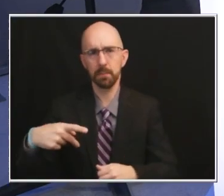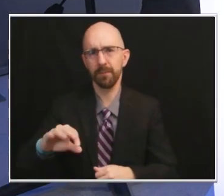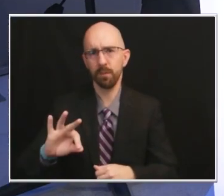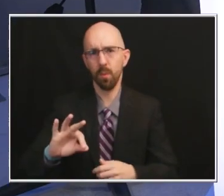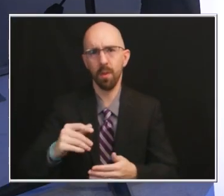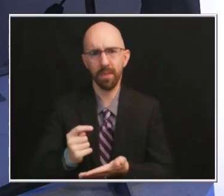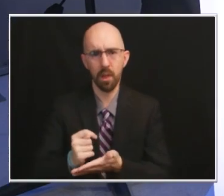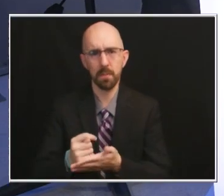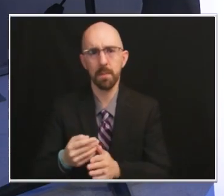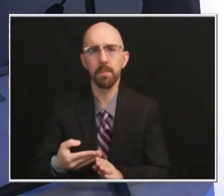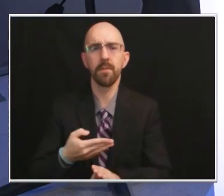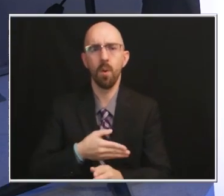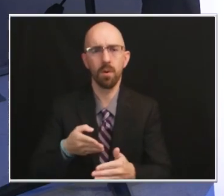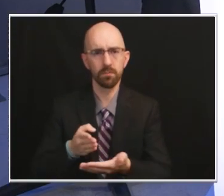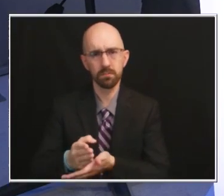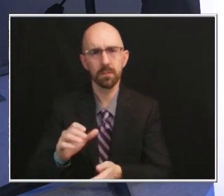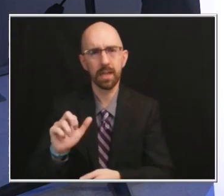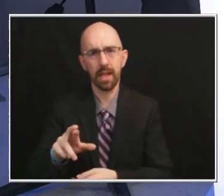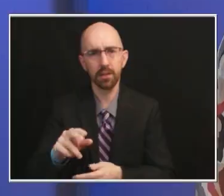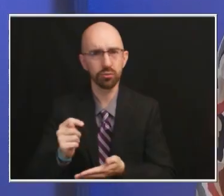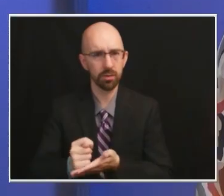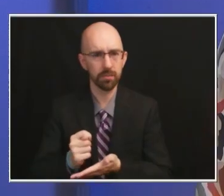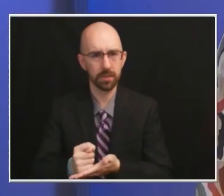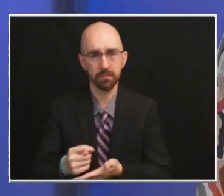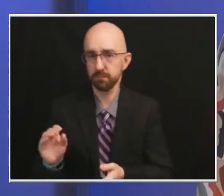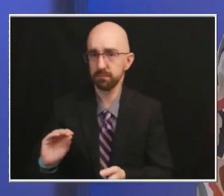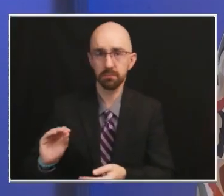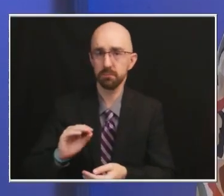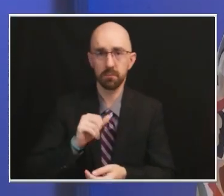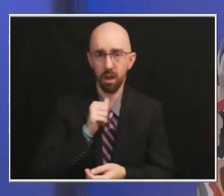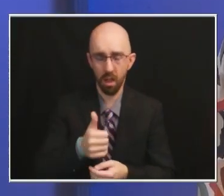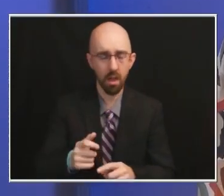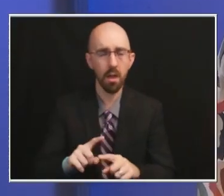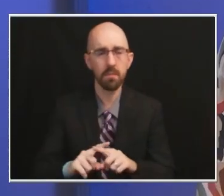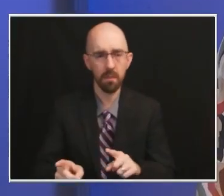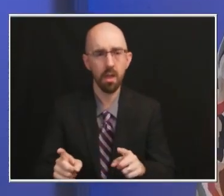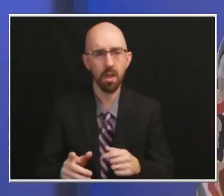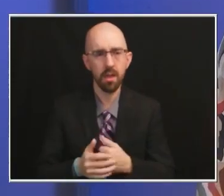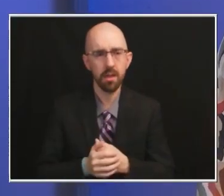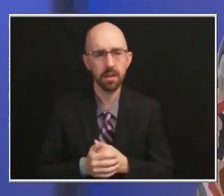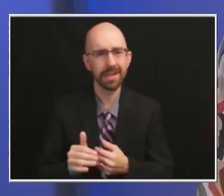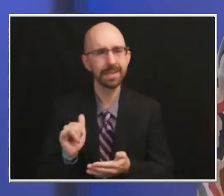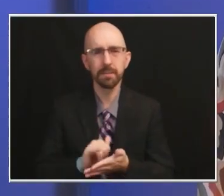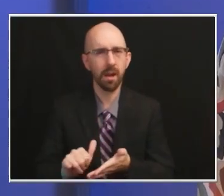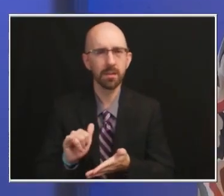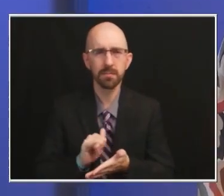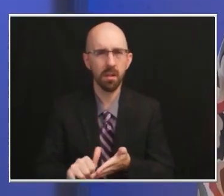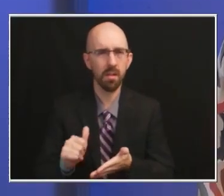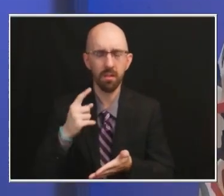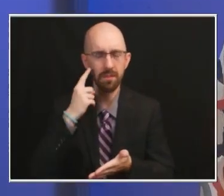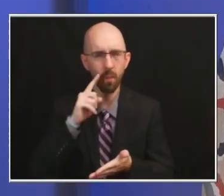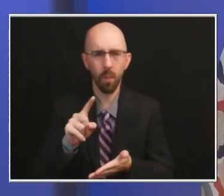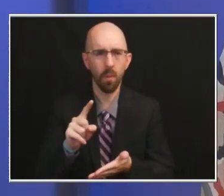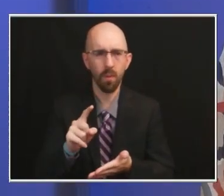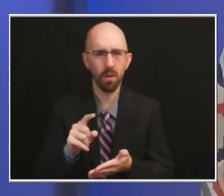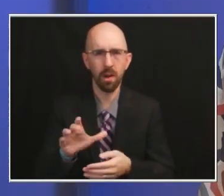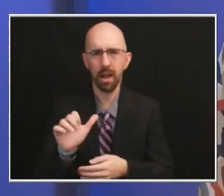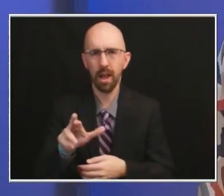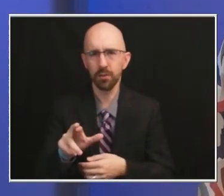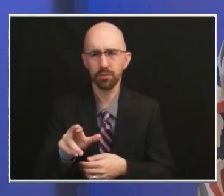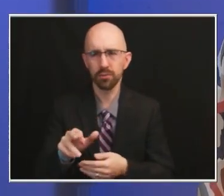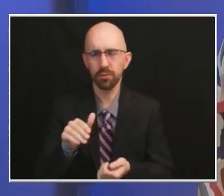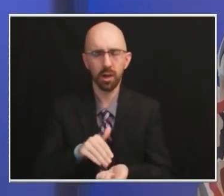went through your cancer treatment? I was not, but it is impossible for the